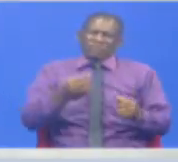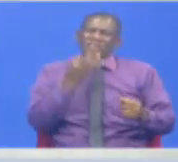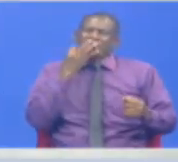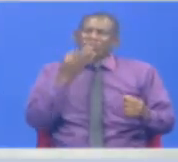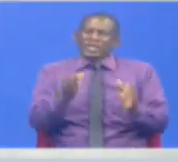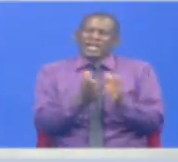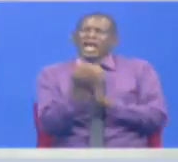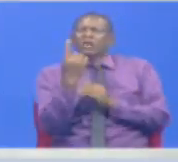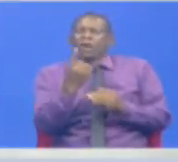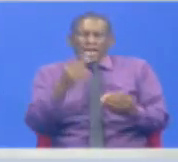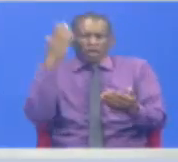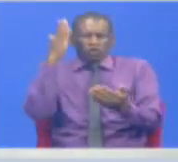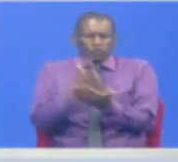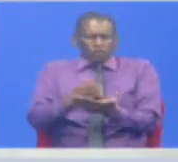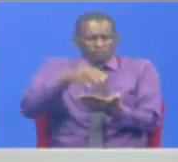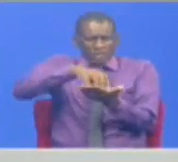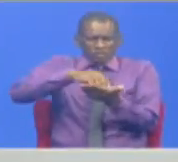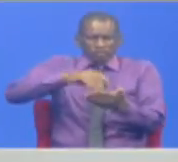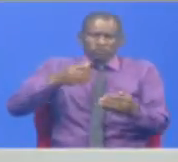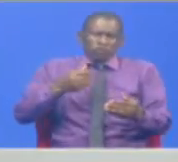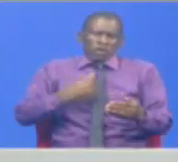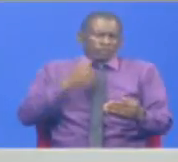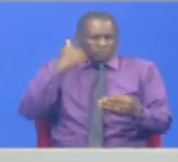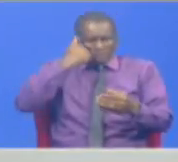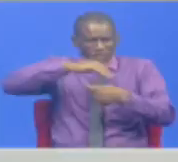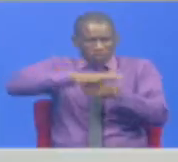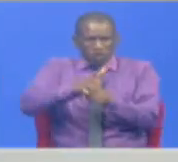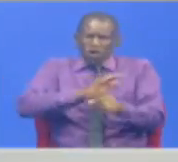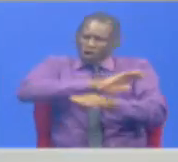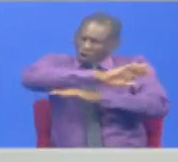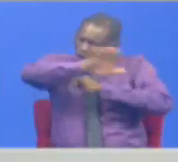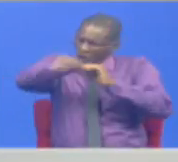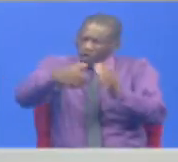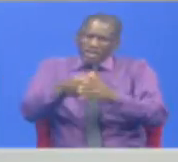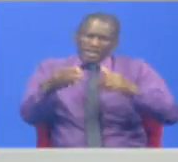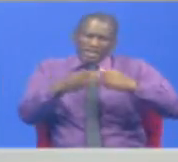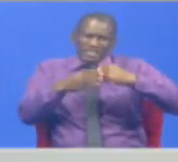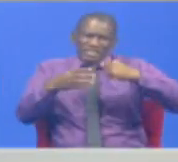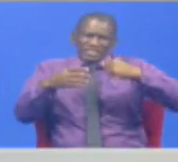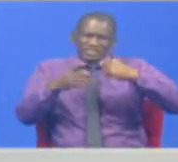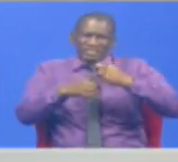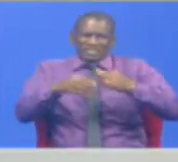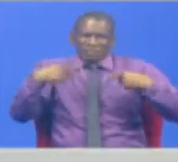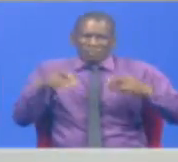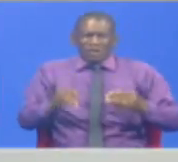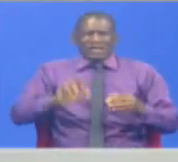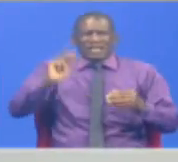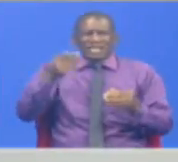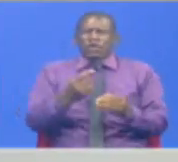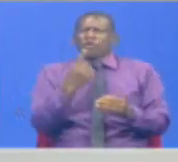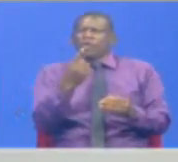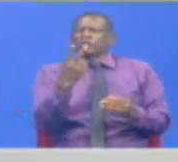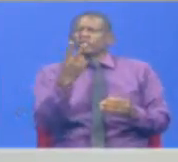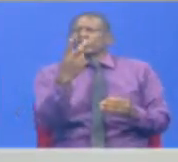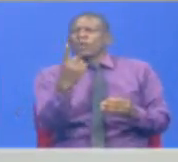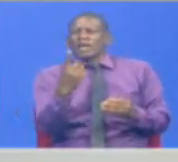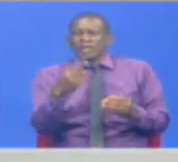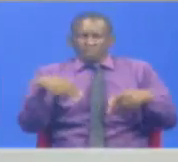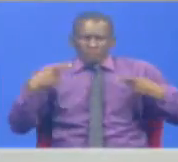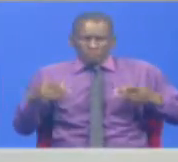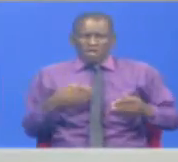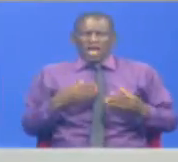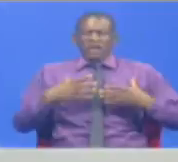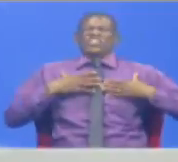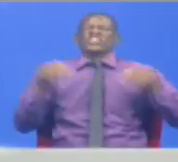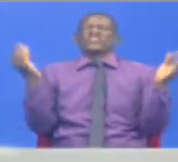36,301. Out of the cases reported today, all are Kenyans. 121 people have recovered, and the